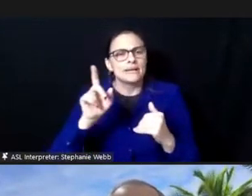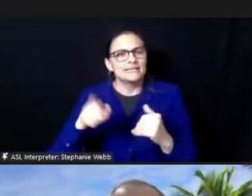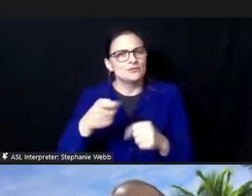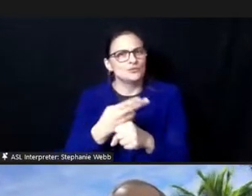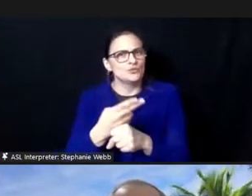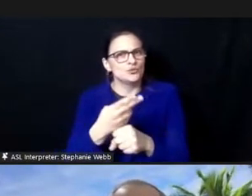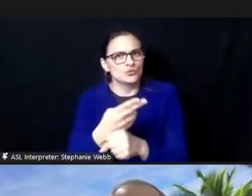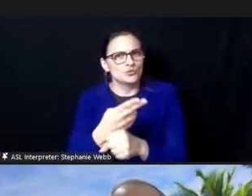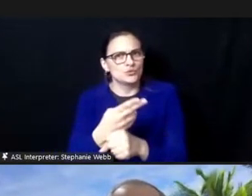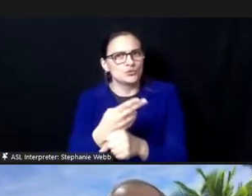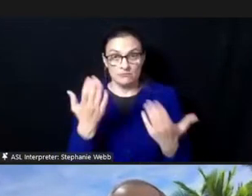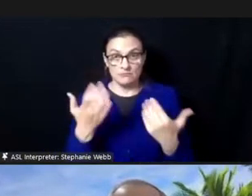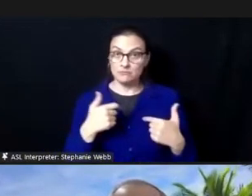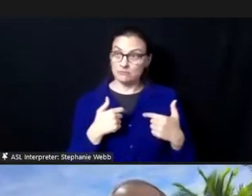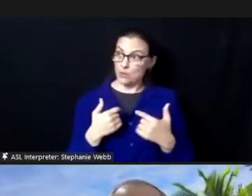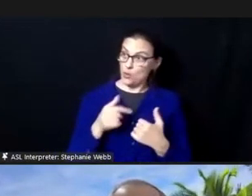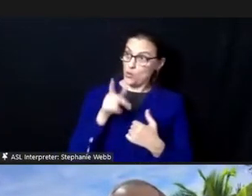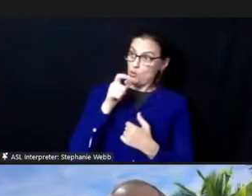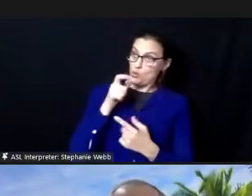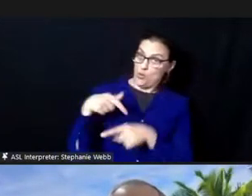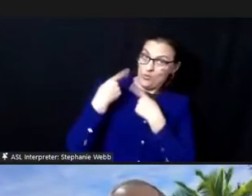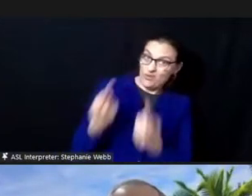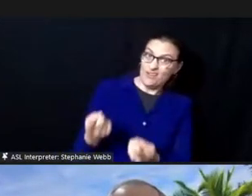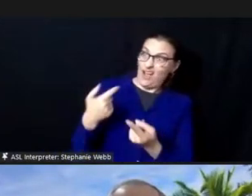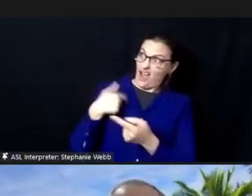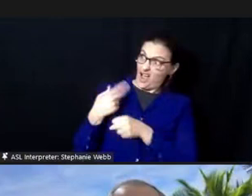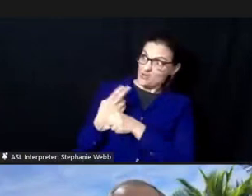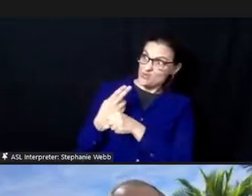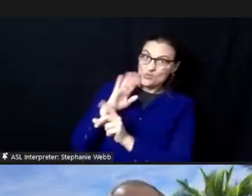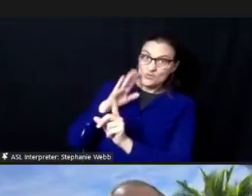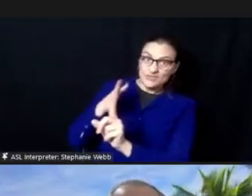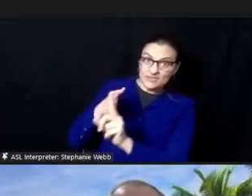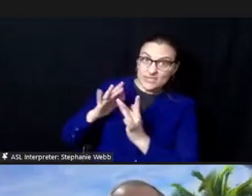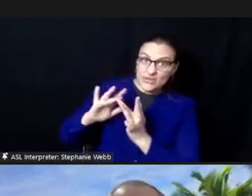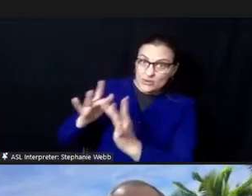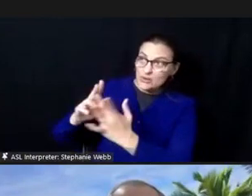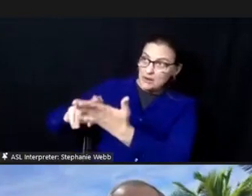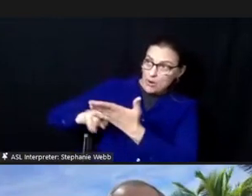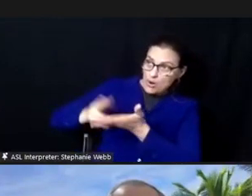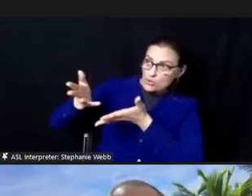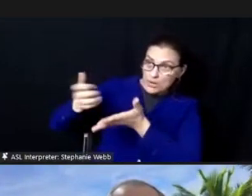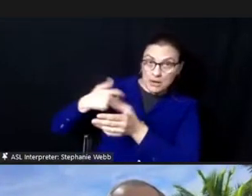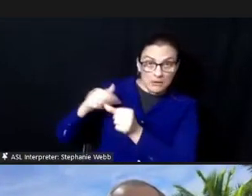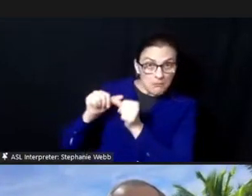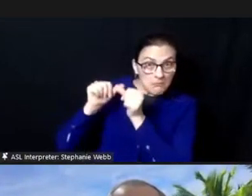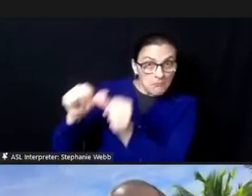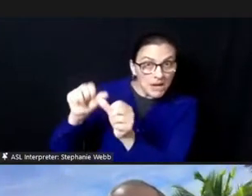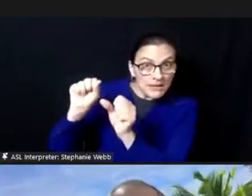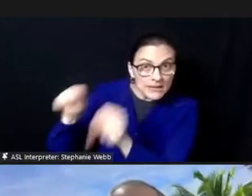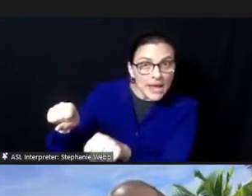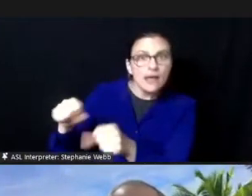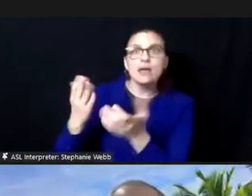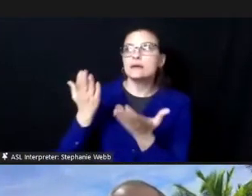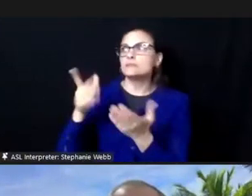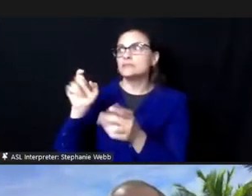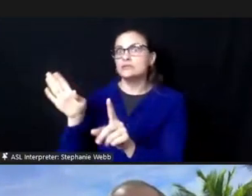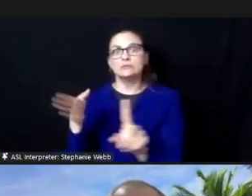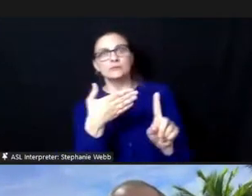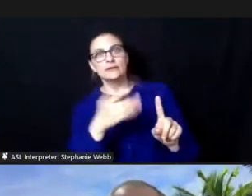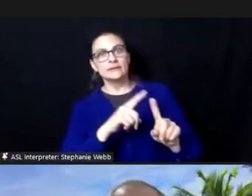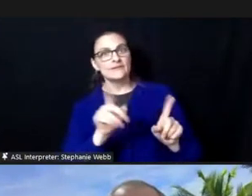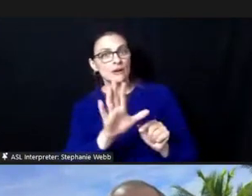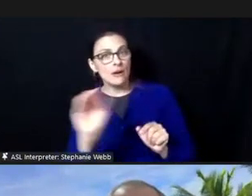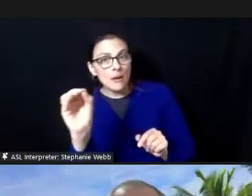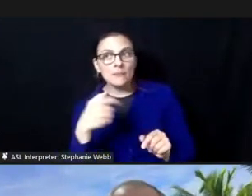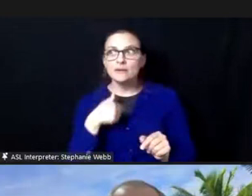someone else. And, you know, is the plan going to be through my telephone, or is it through my cell phone, or is it satellite, or